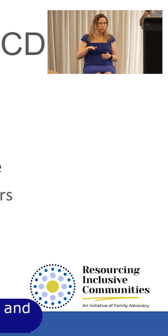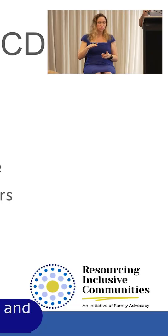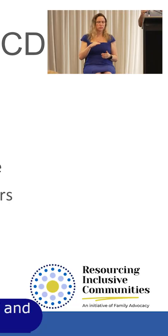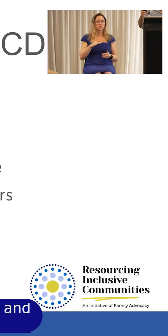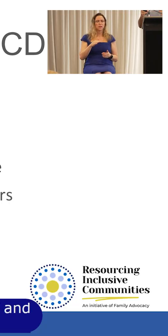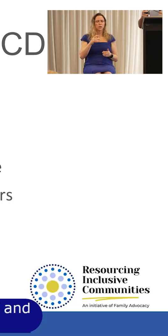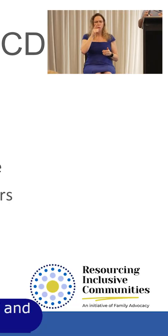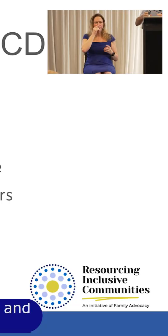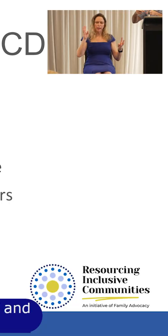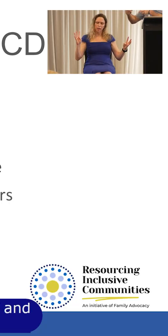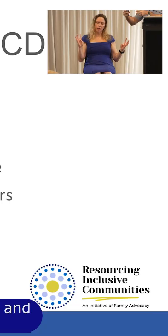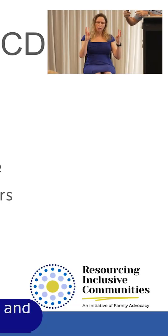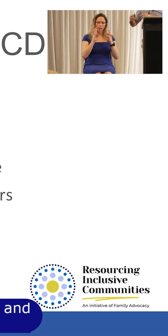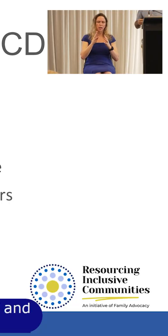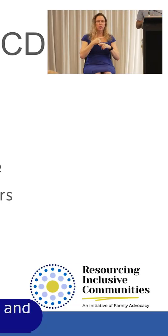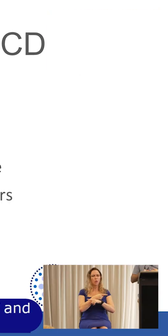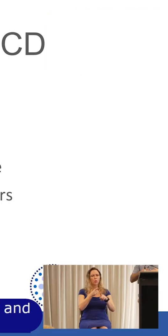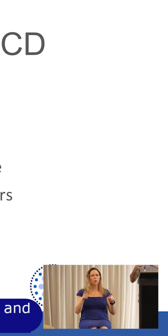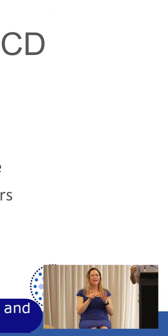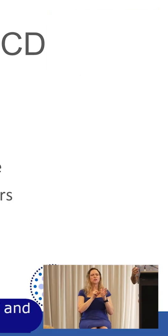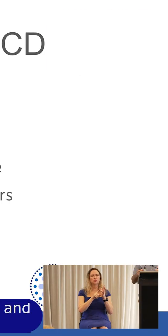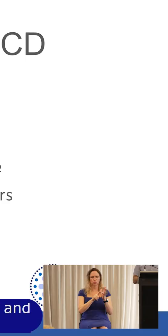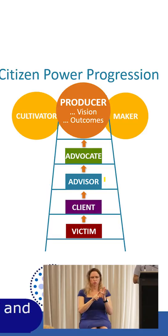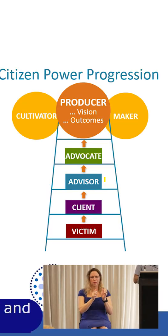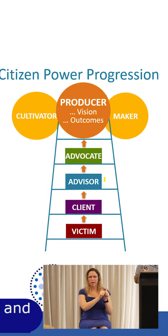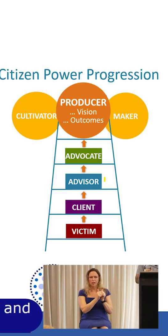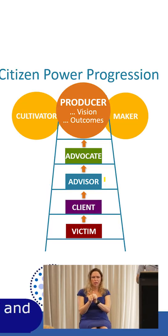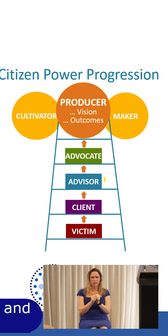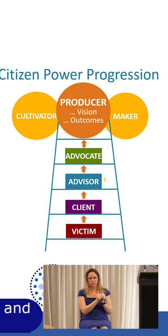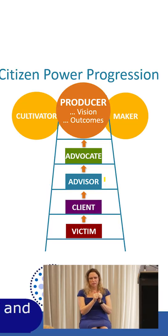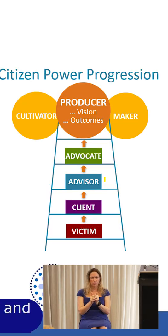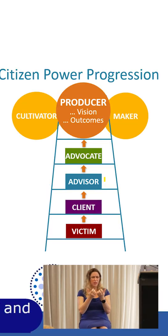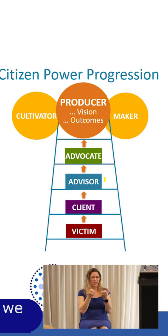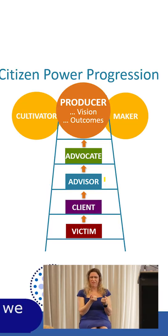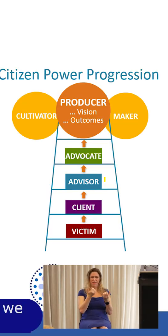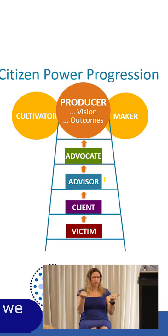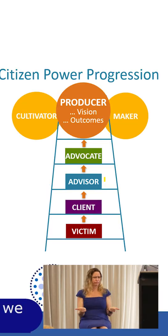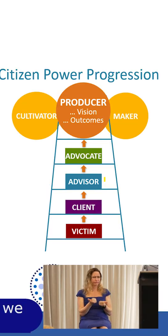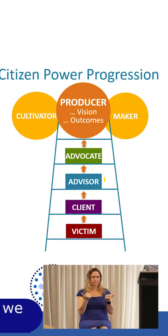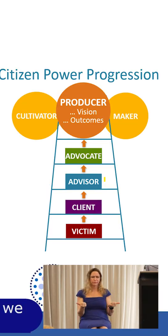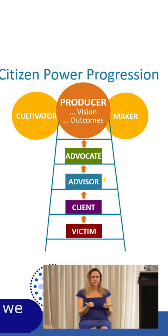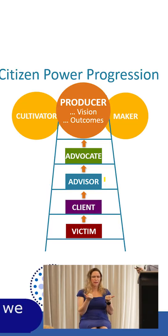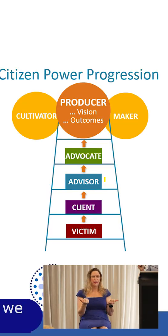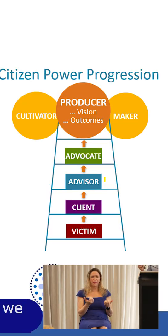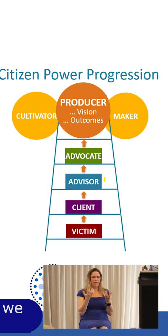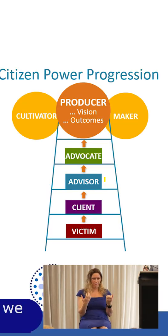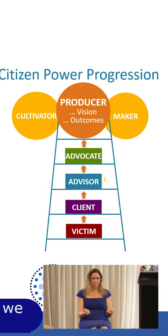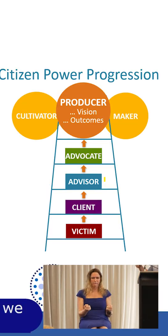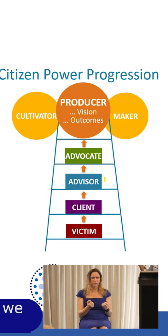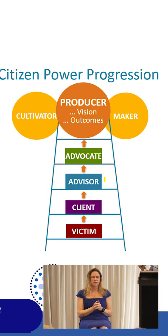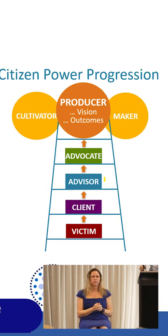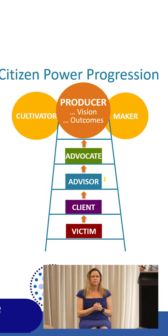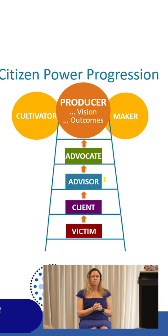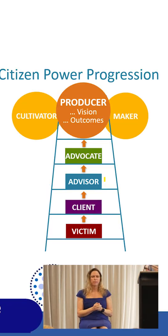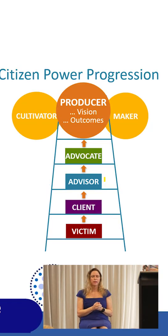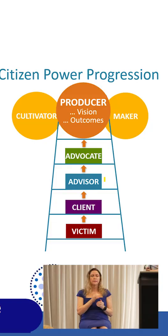this, together we are doing these things. Together we can do this. We have everything we need here. And this is in contrast to some